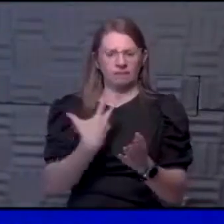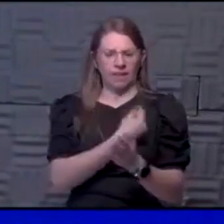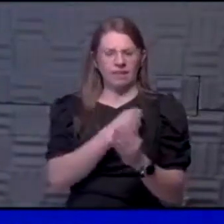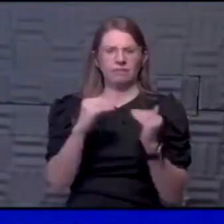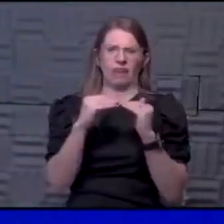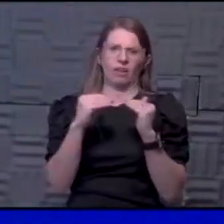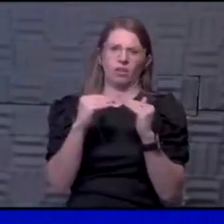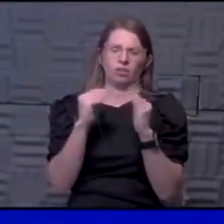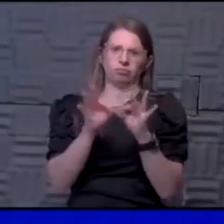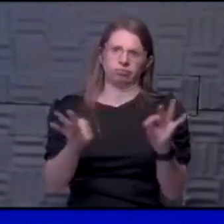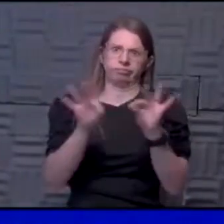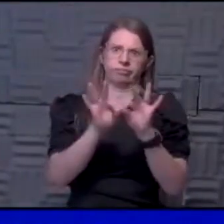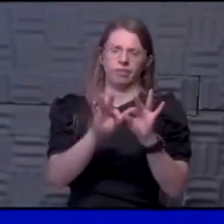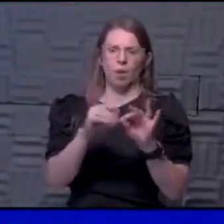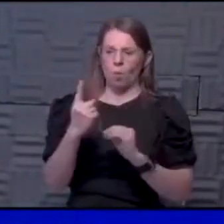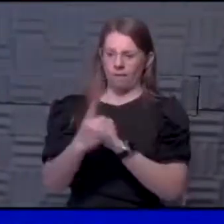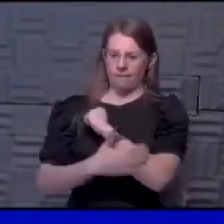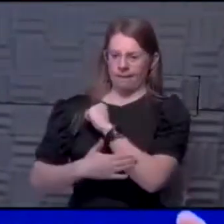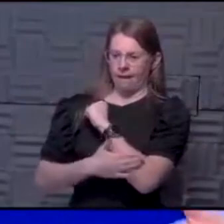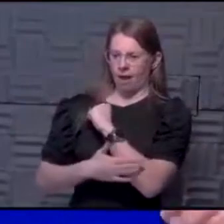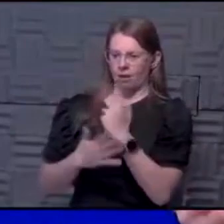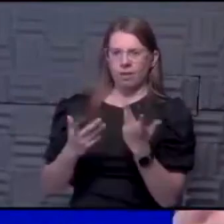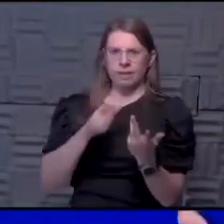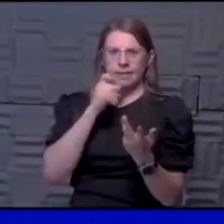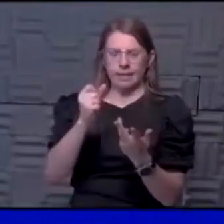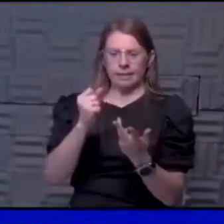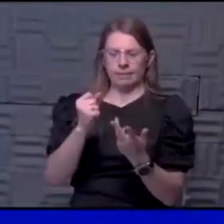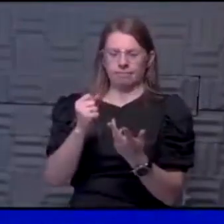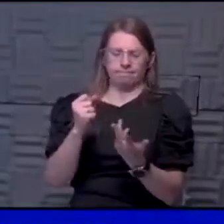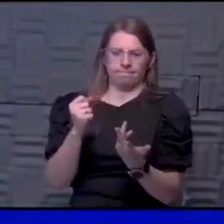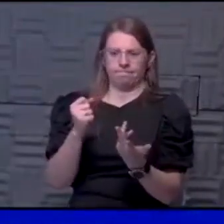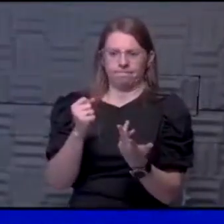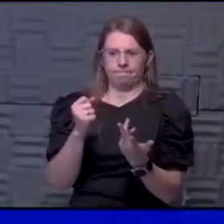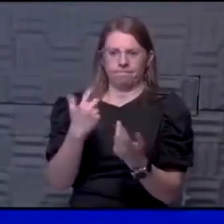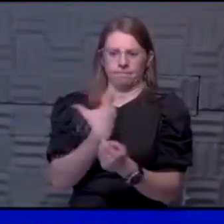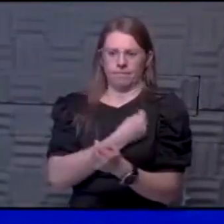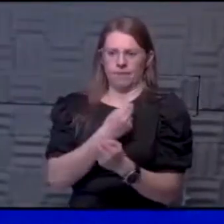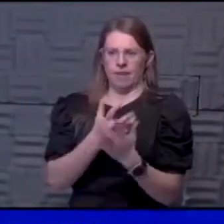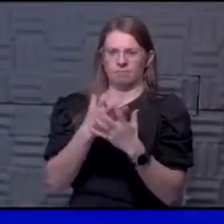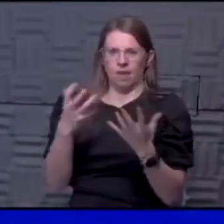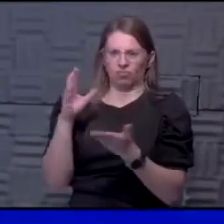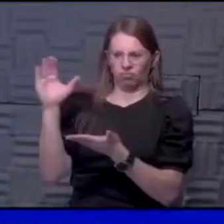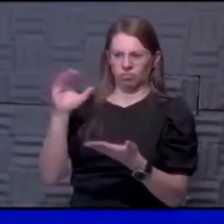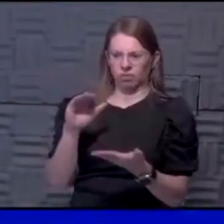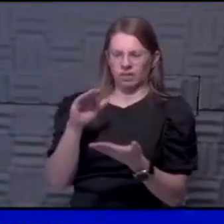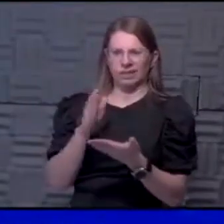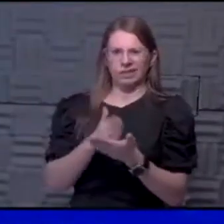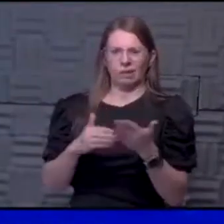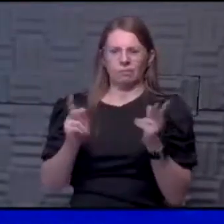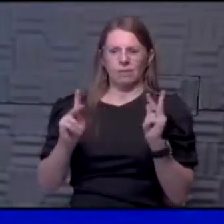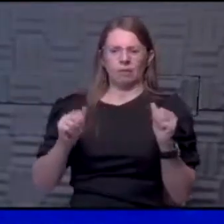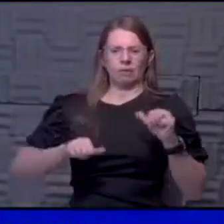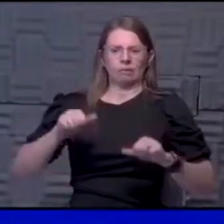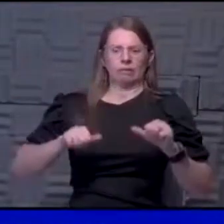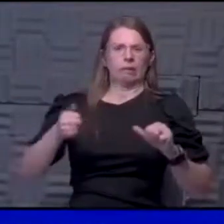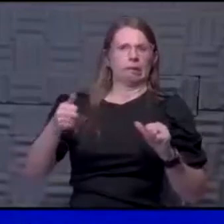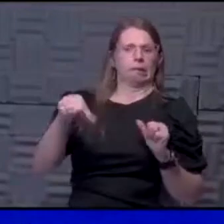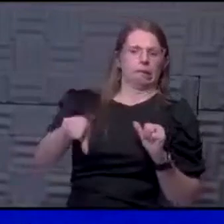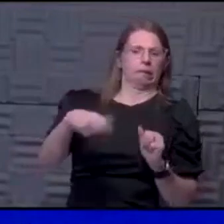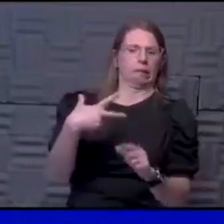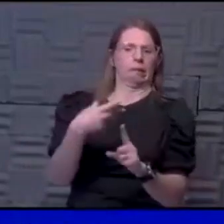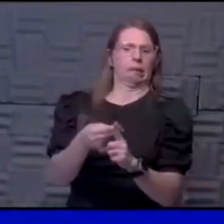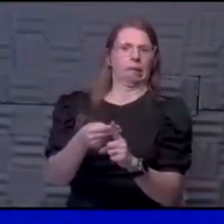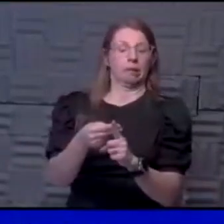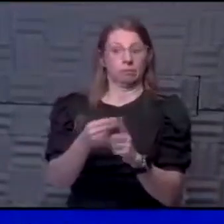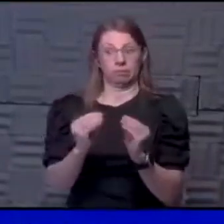that. And because one county, maybe they didn't take as much of a vaccine, maybe a lot of people had some hesitancy and turned it down, and